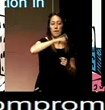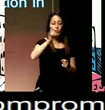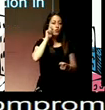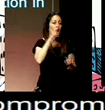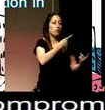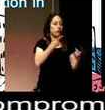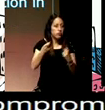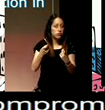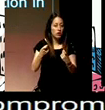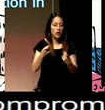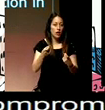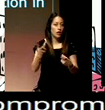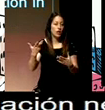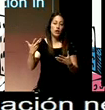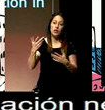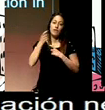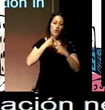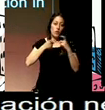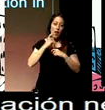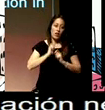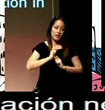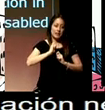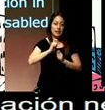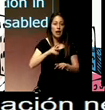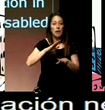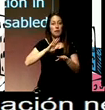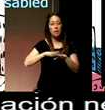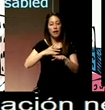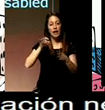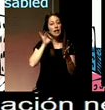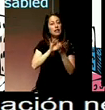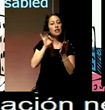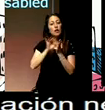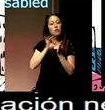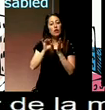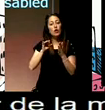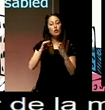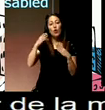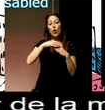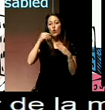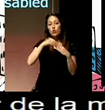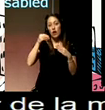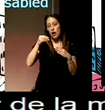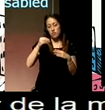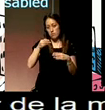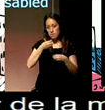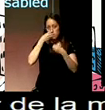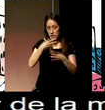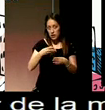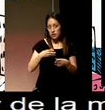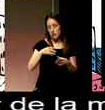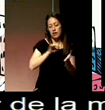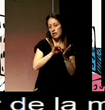for disabled people and to disseminate the facilities and interventions that have been implemented in order